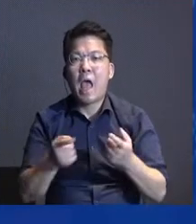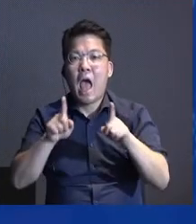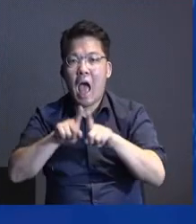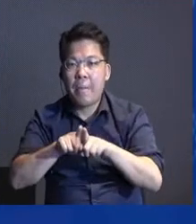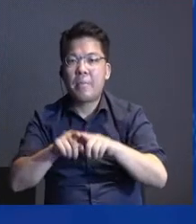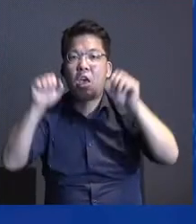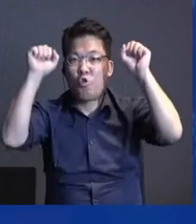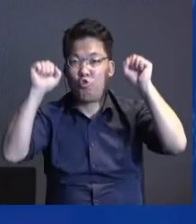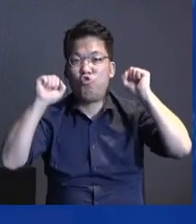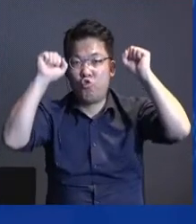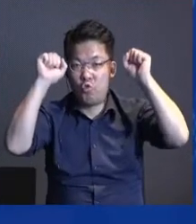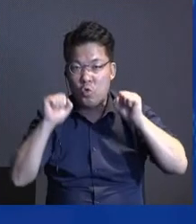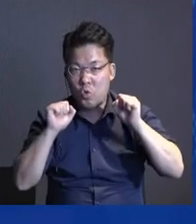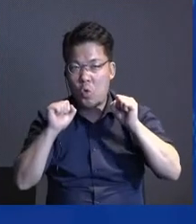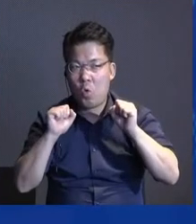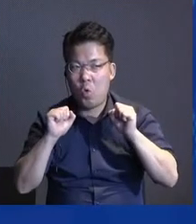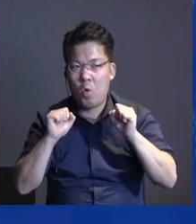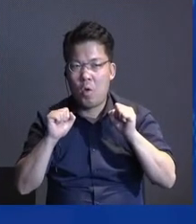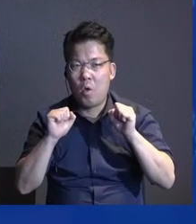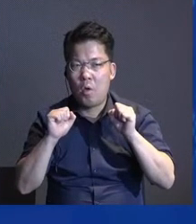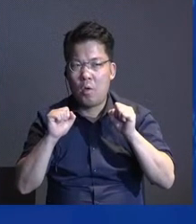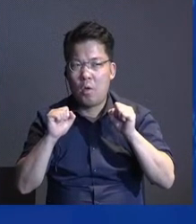picnic.